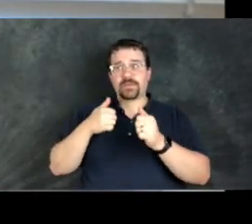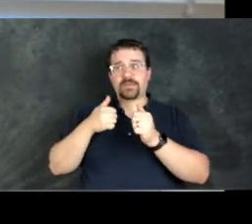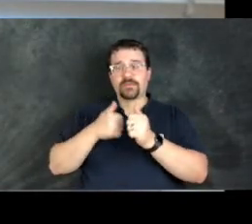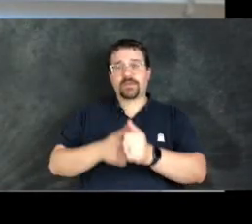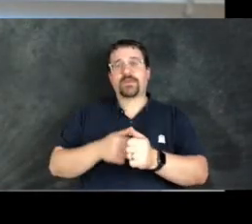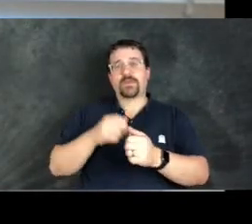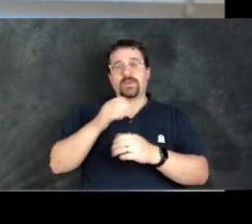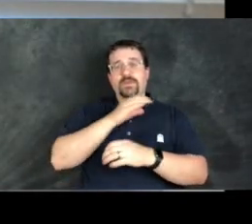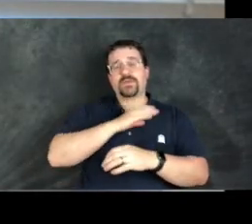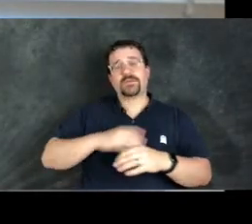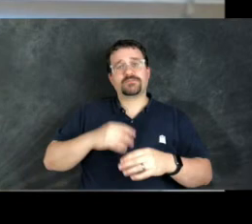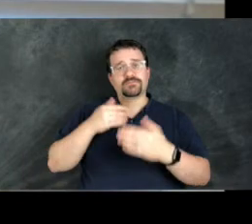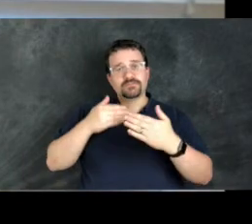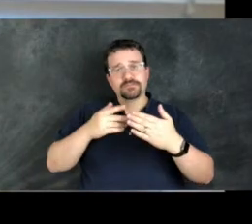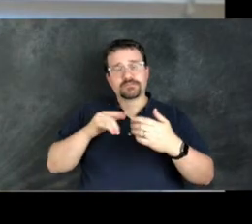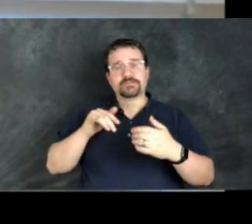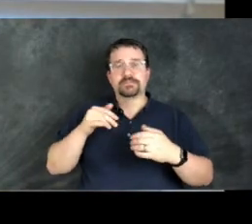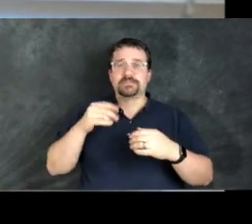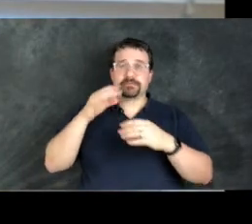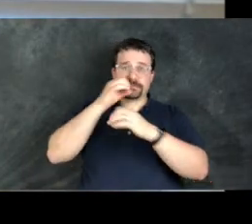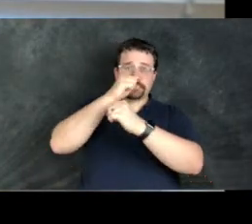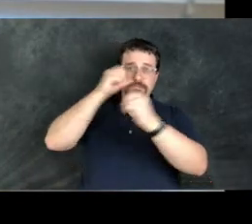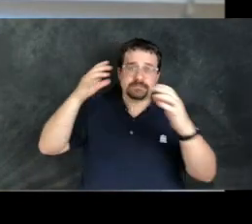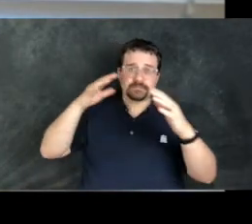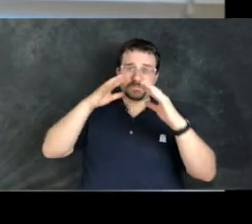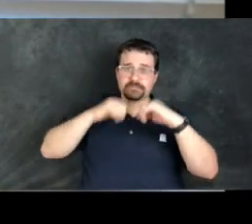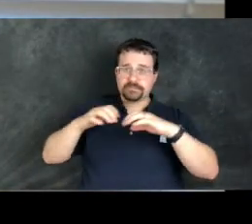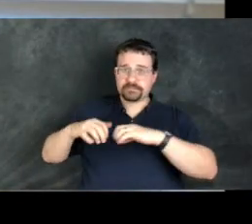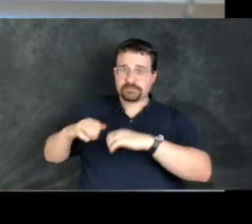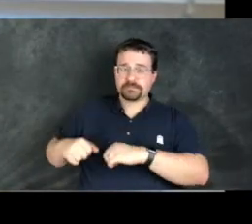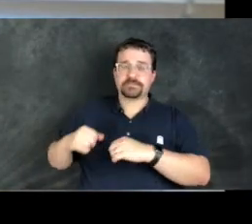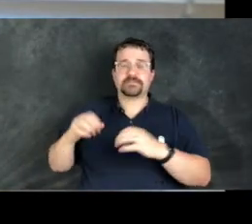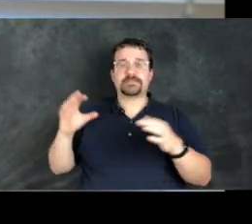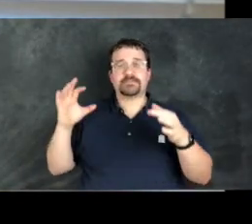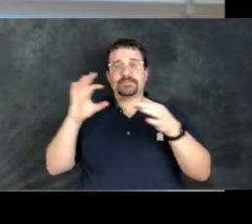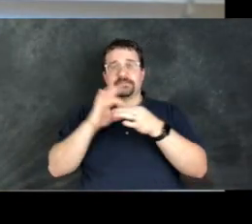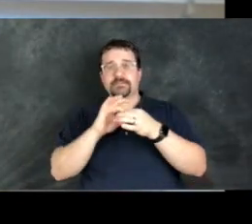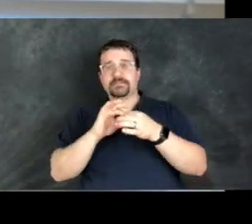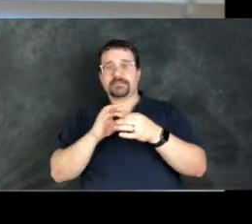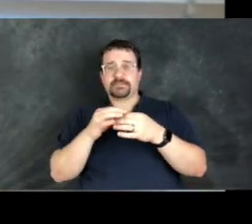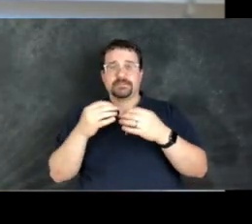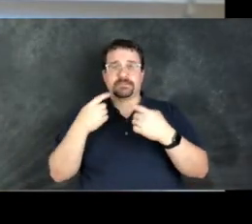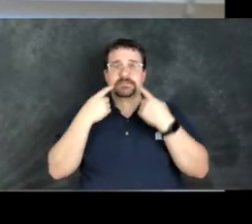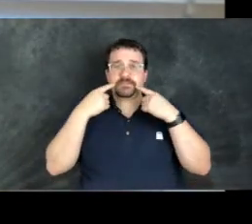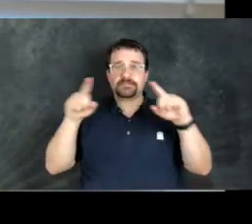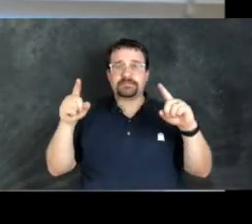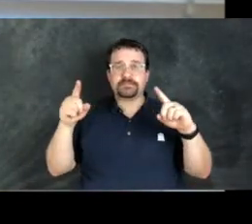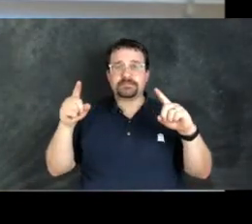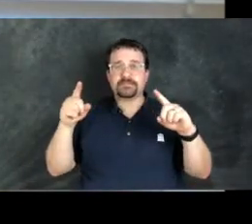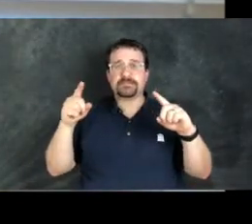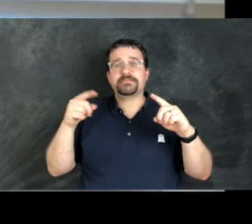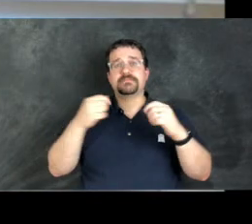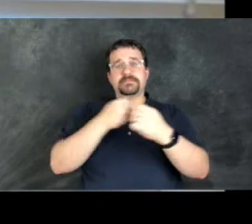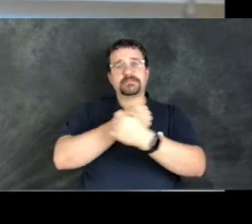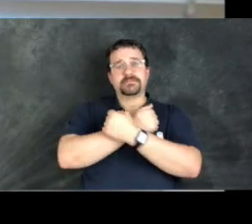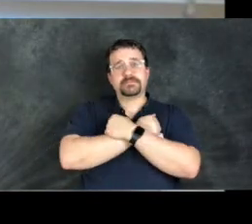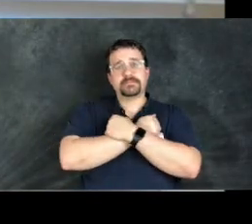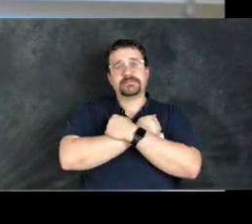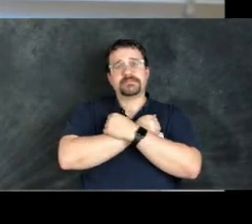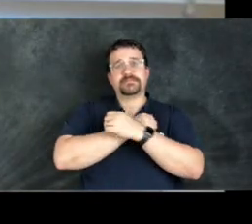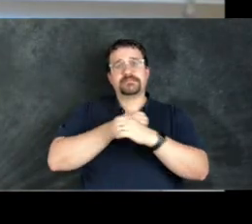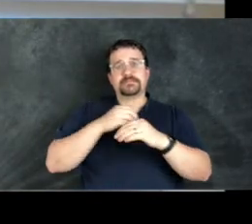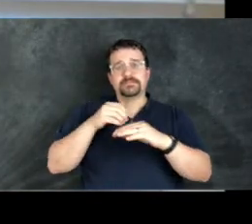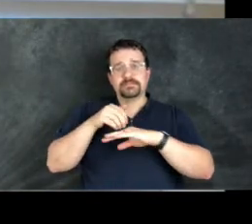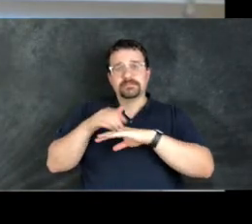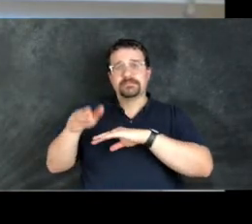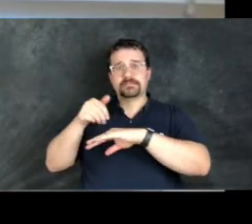so closely that divisions are dismantled, reconciliation is accomplished, and love